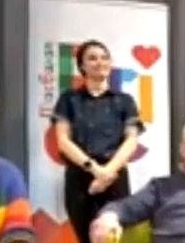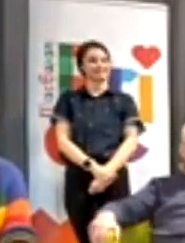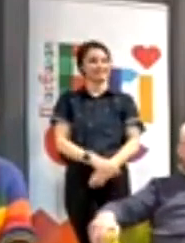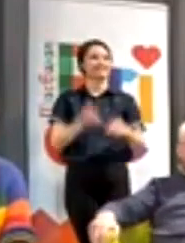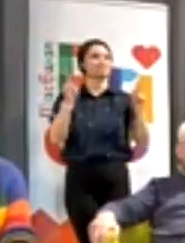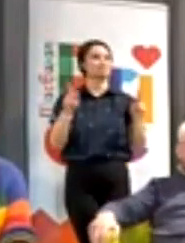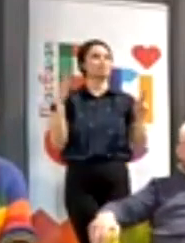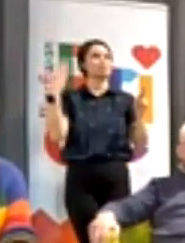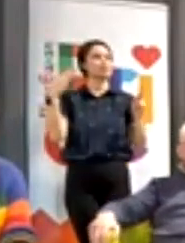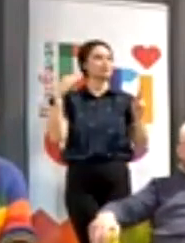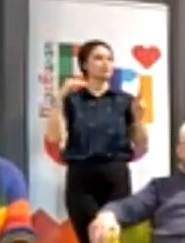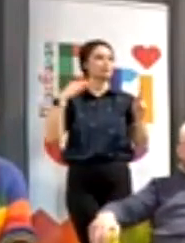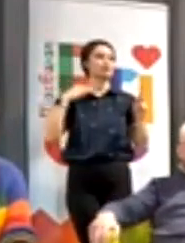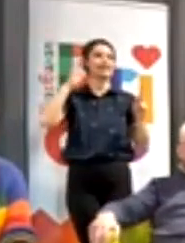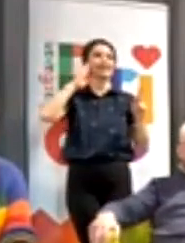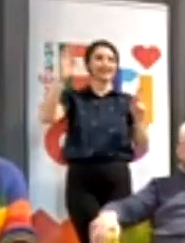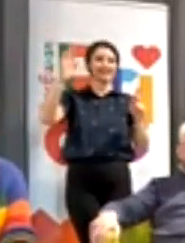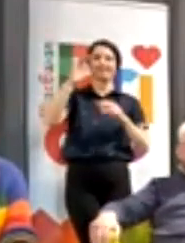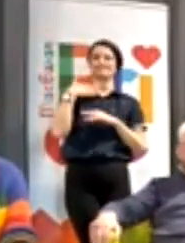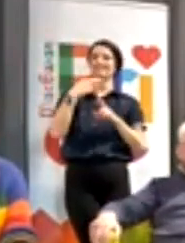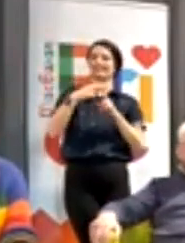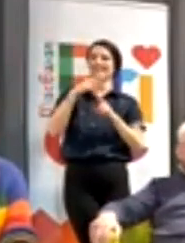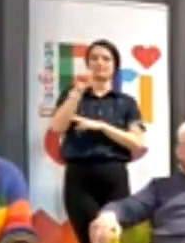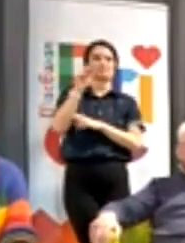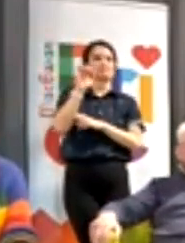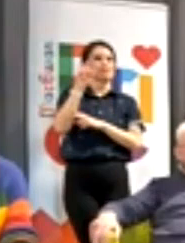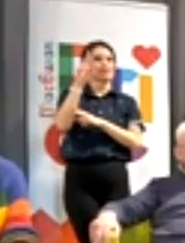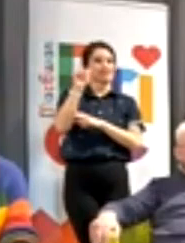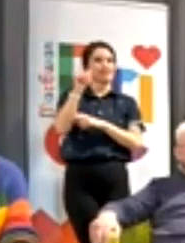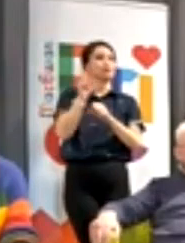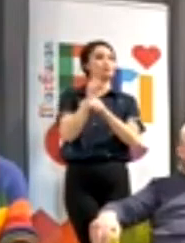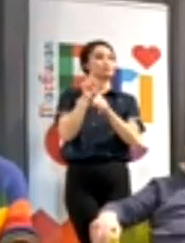Hi, my name's Amanda. I use any pronouns. I'm just wondering, like,